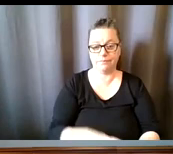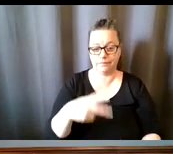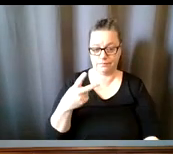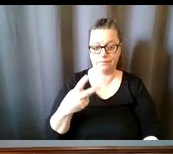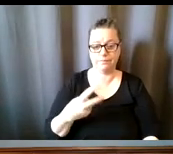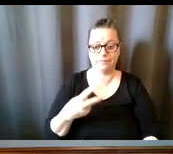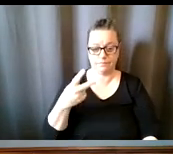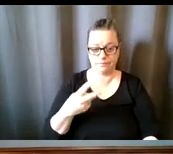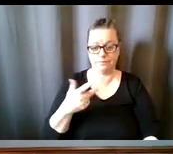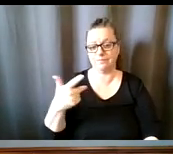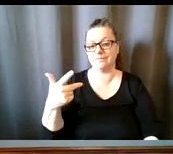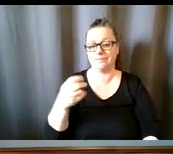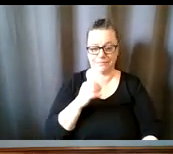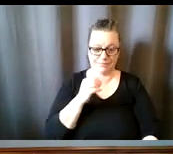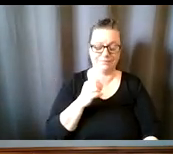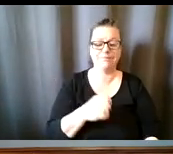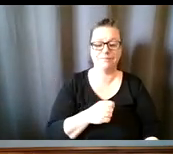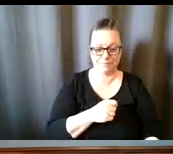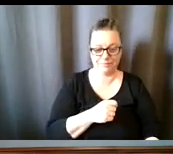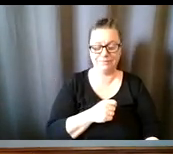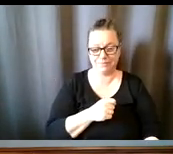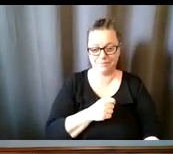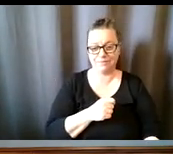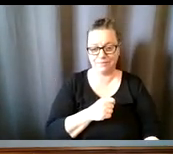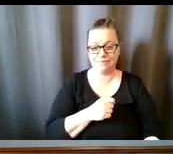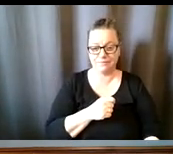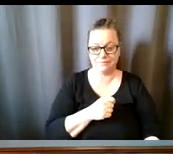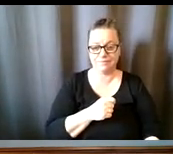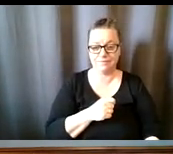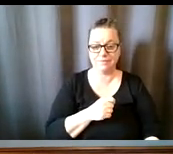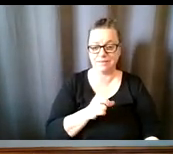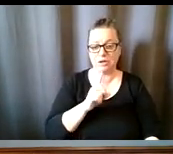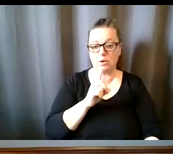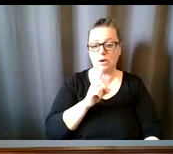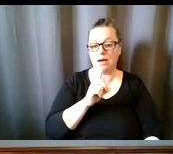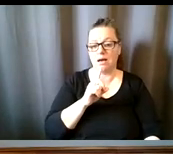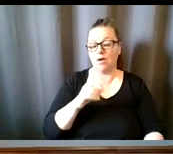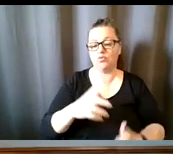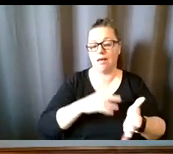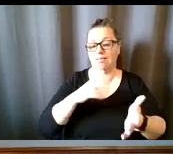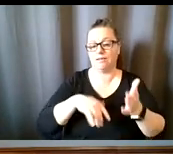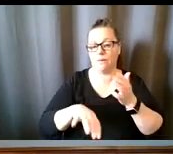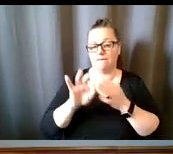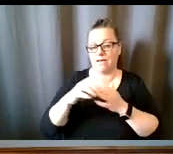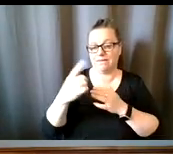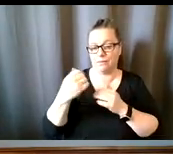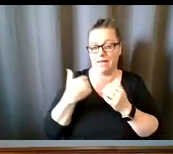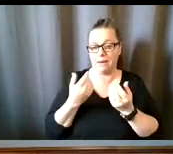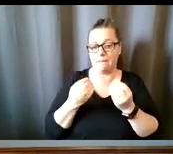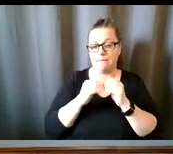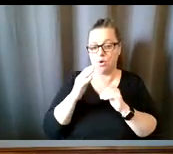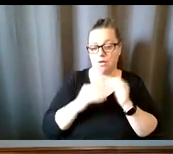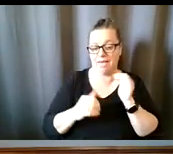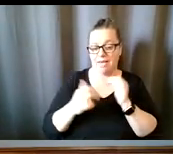3, 0. Yep, absolutely. So that I rarely find anybody that had more than 3 unless they did a